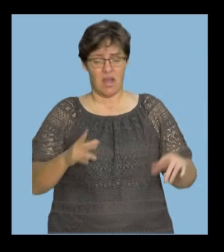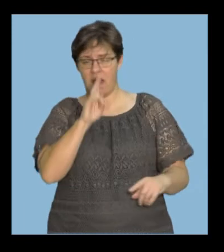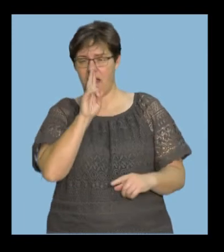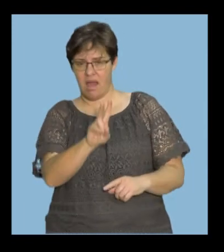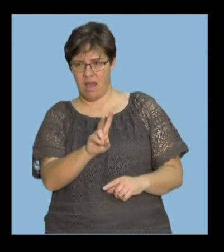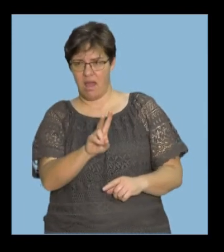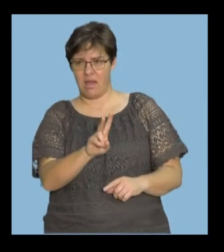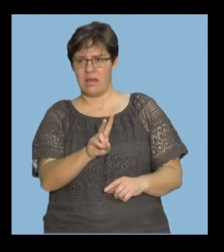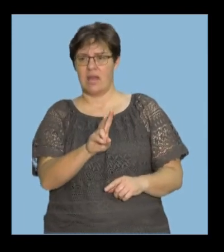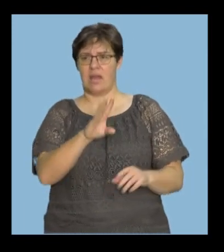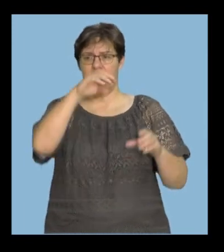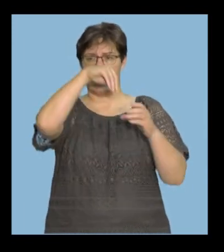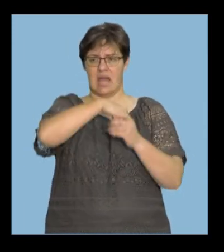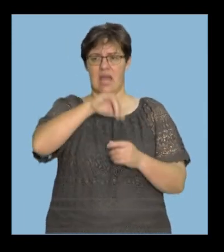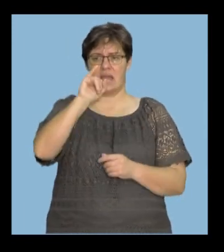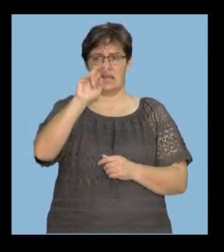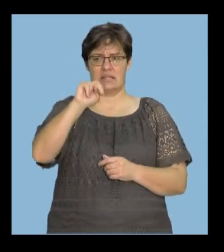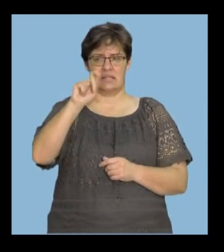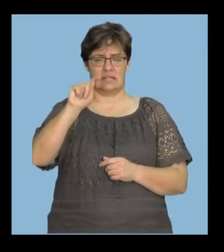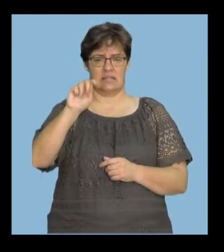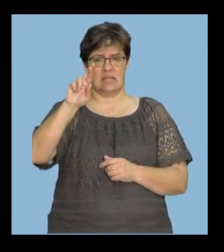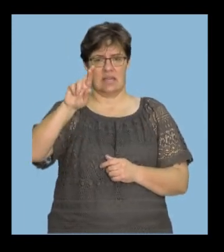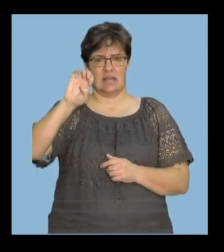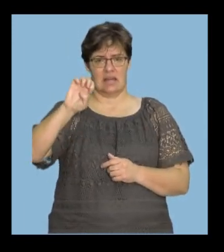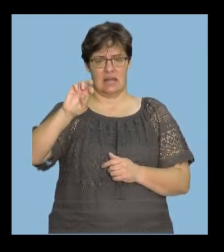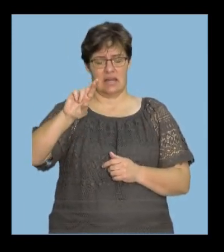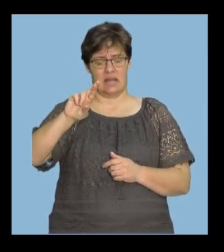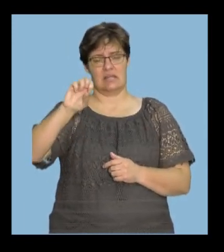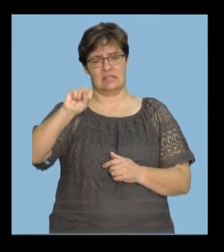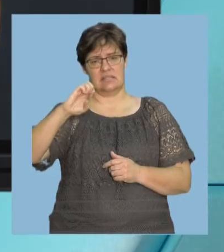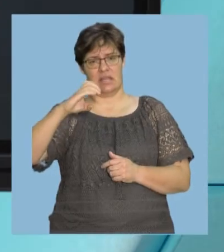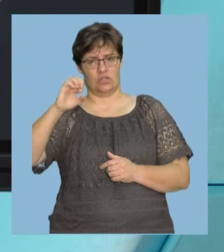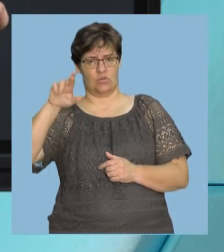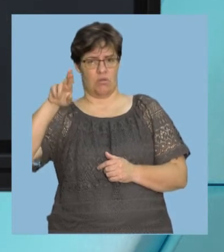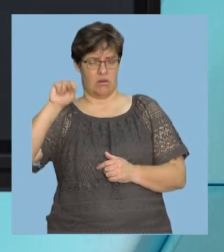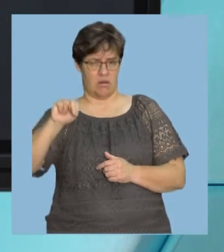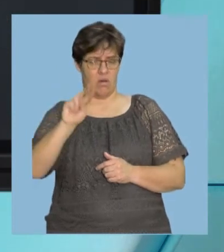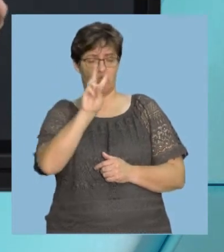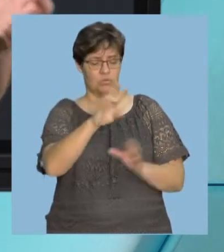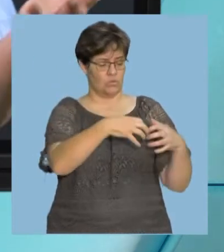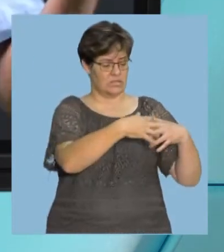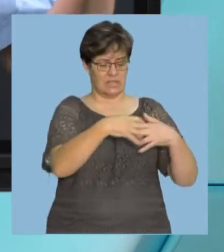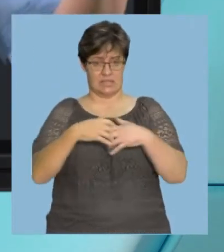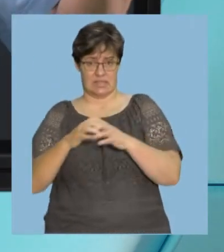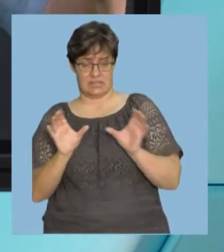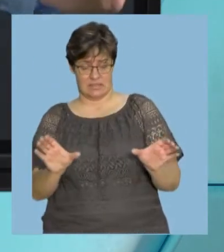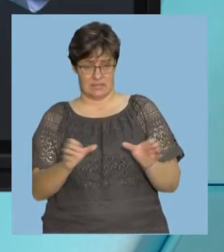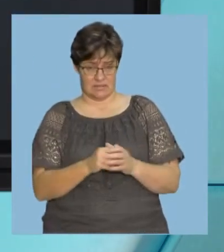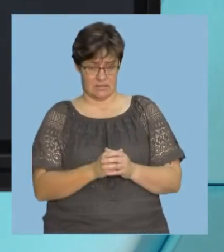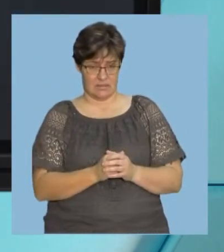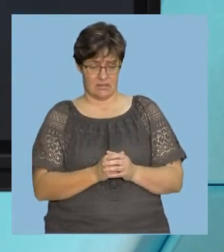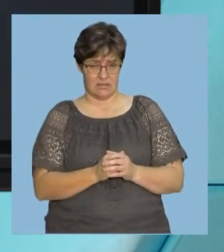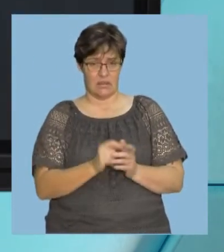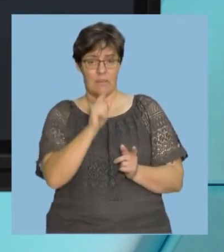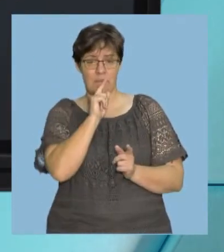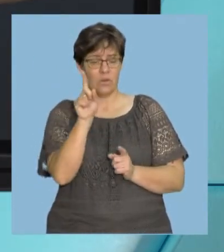about intersection of two sets. So if we have an intersection, well, that means that